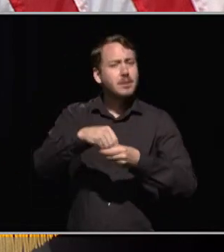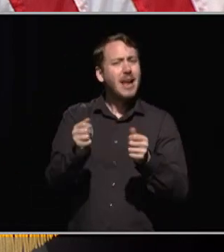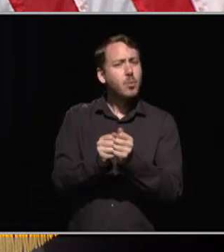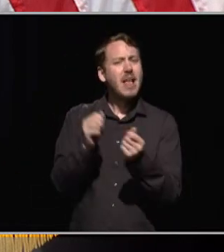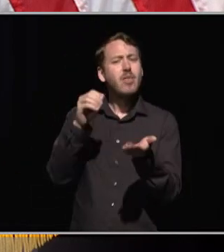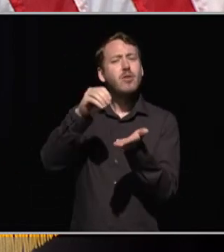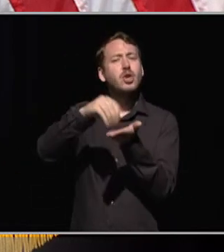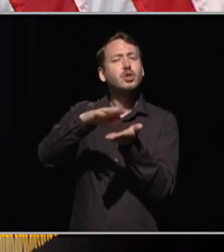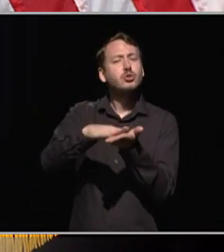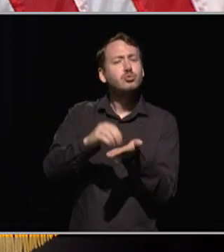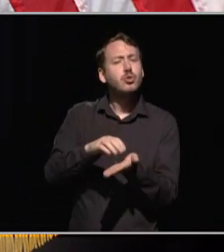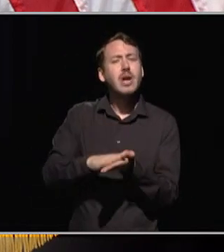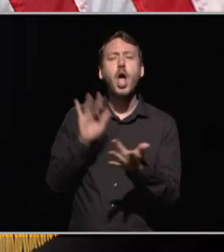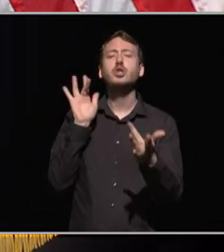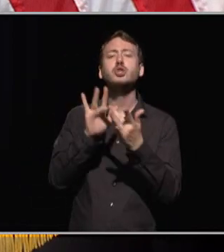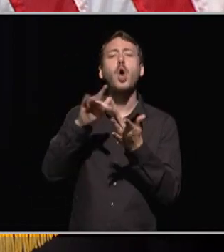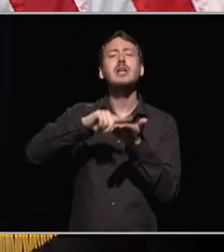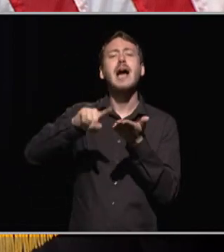contact tracing?